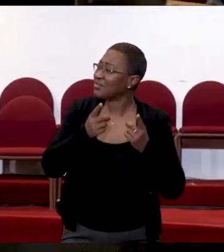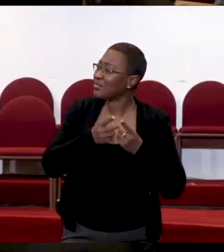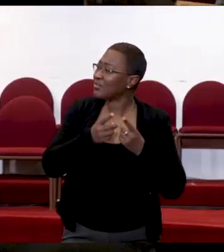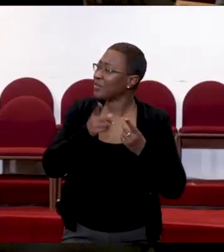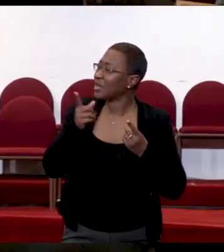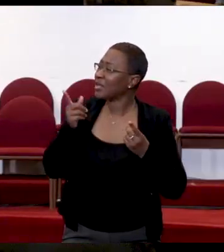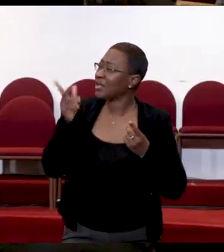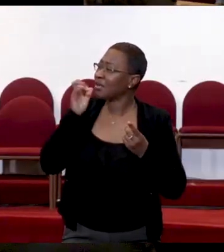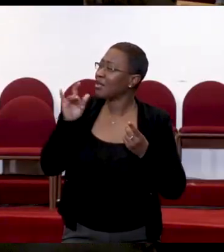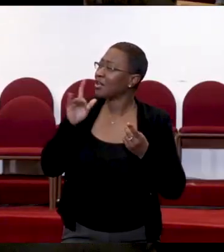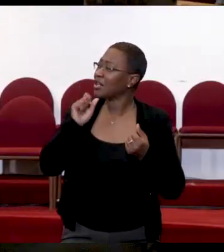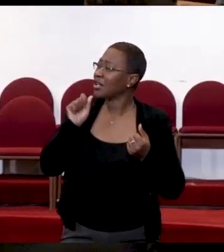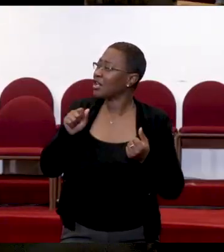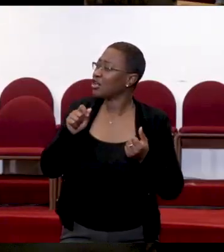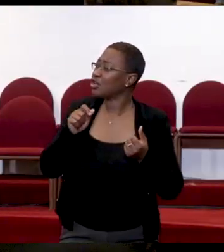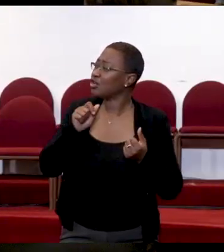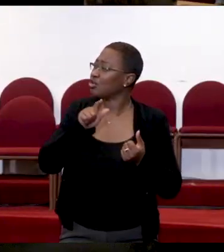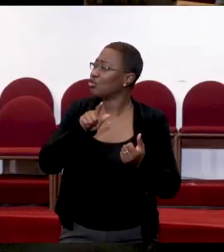addressing it?